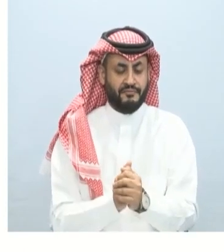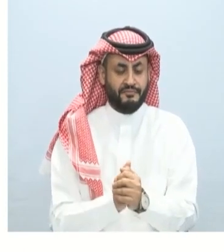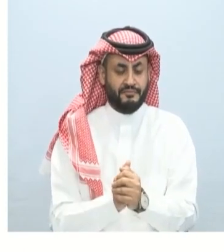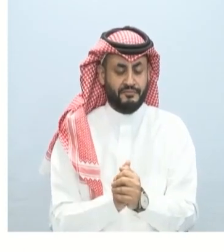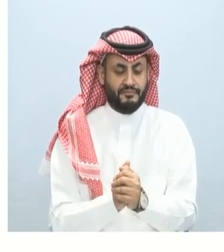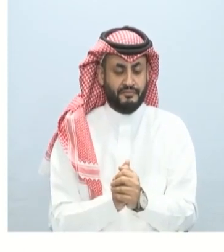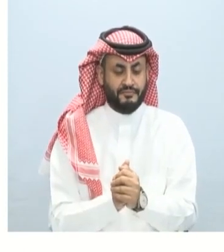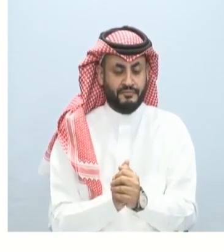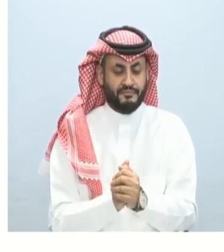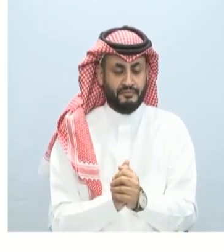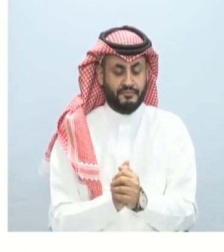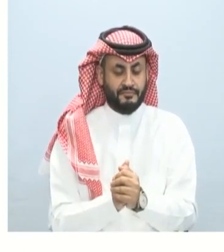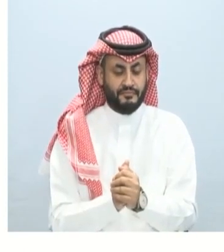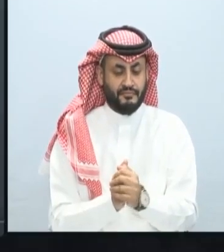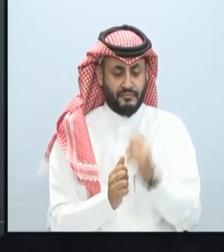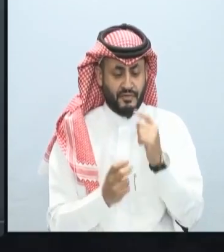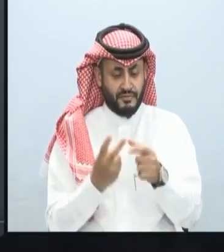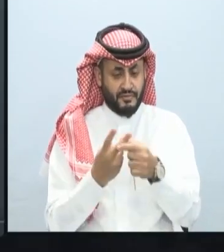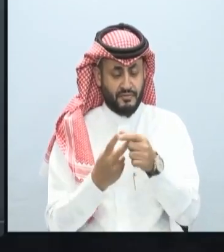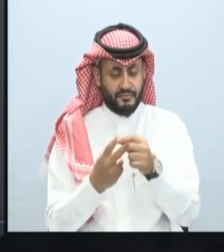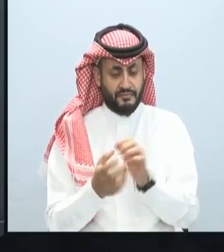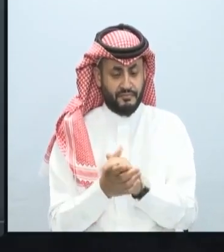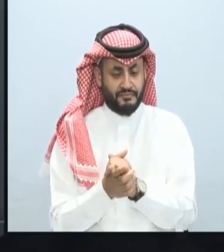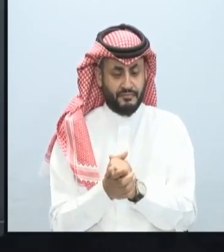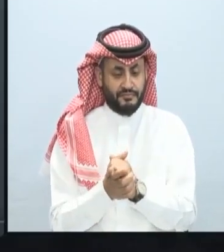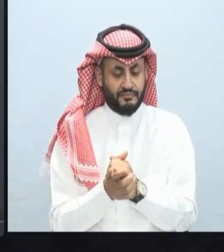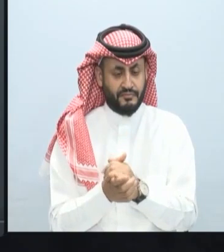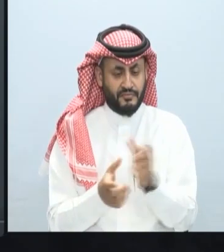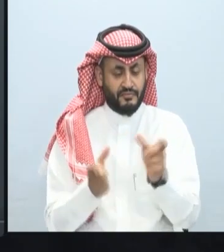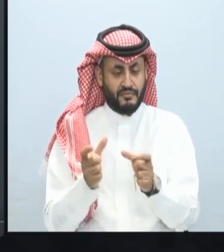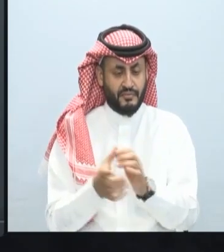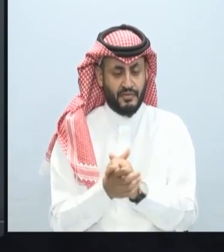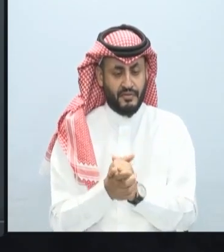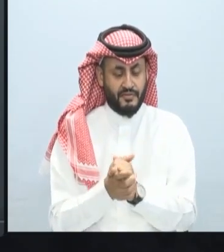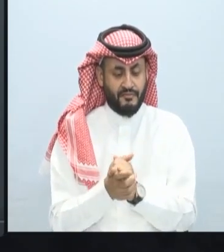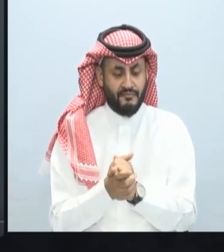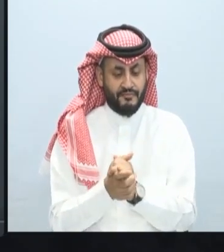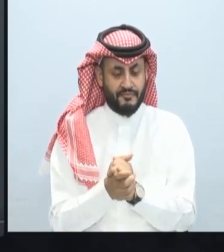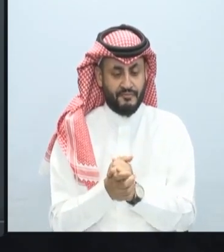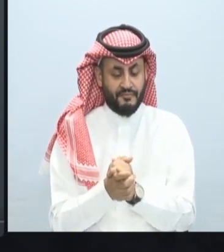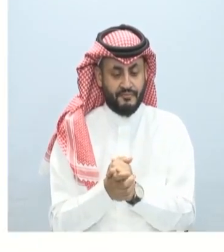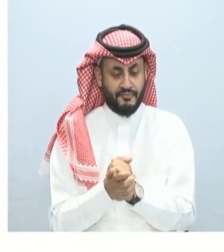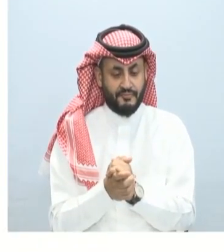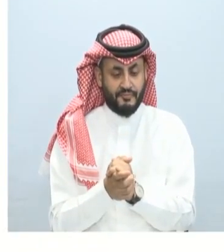verbs. So you can see that we have two sentences that we applied two structures in them.